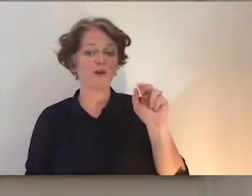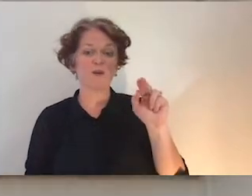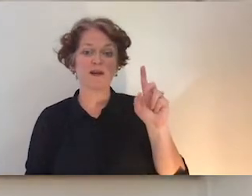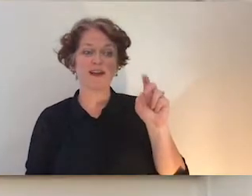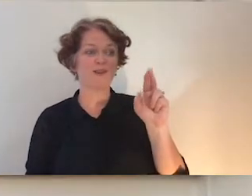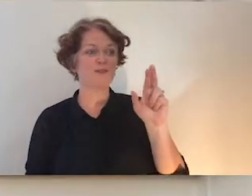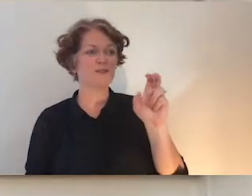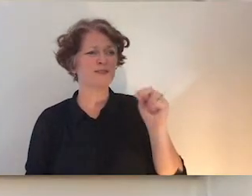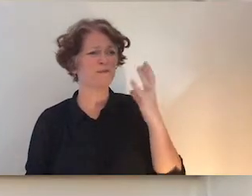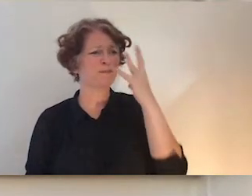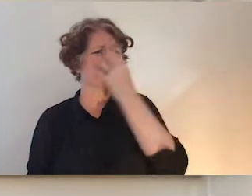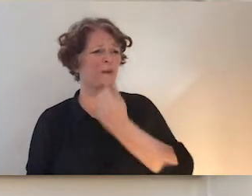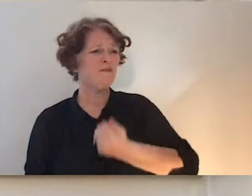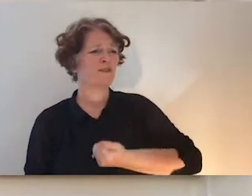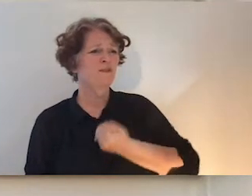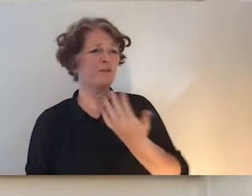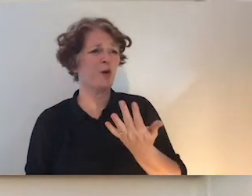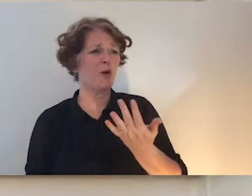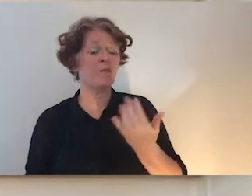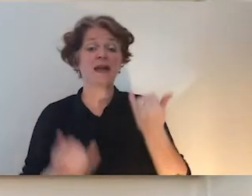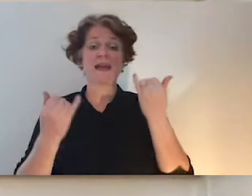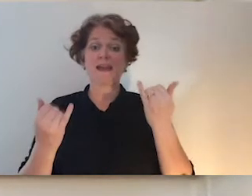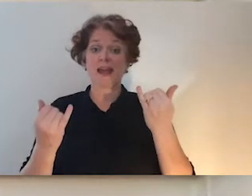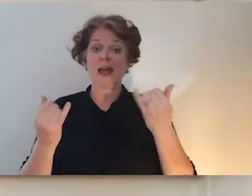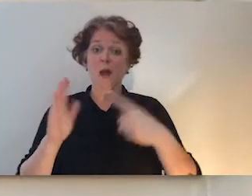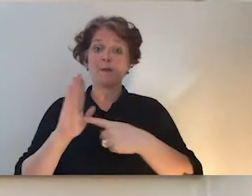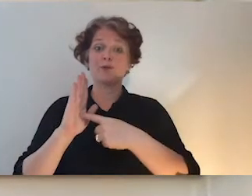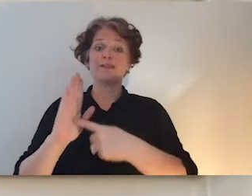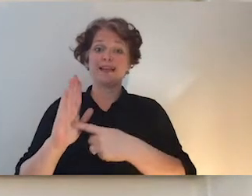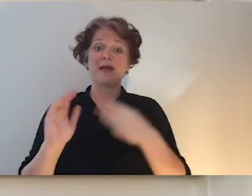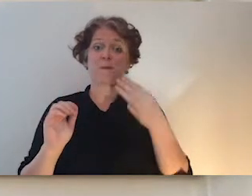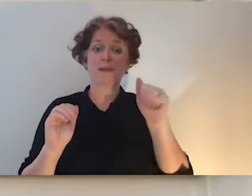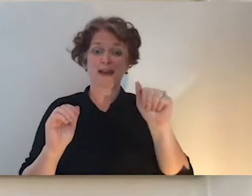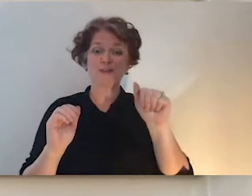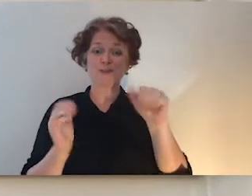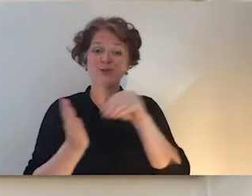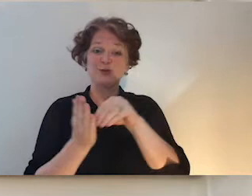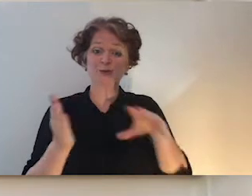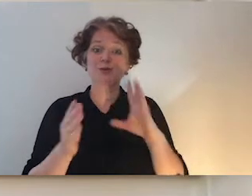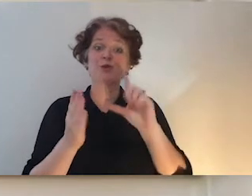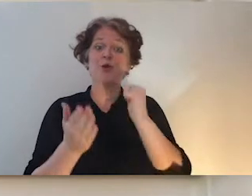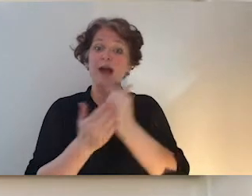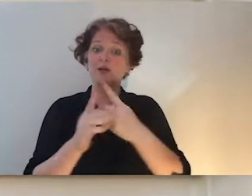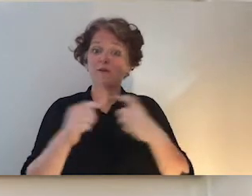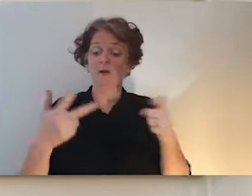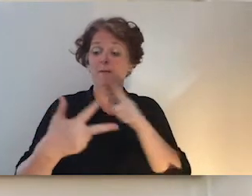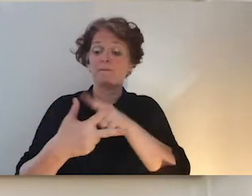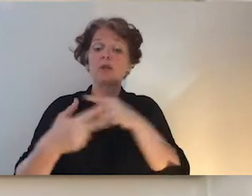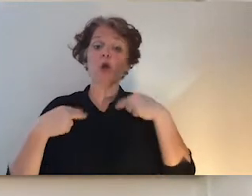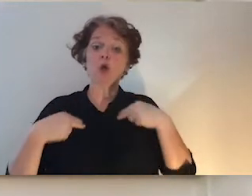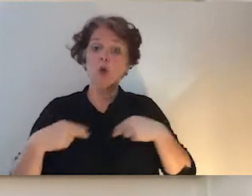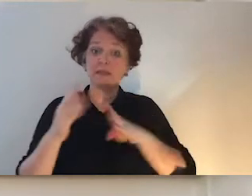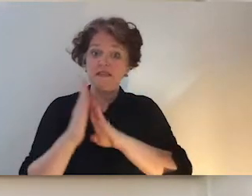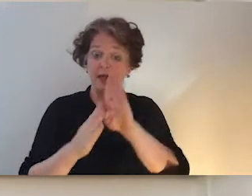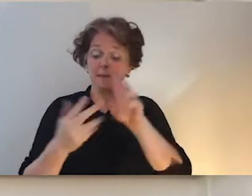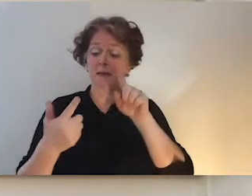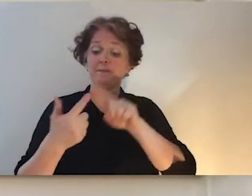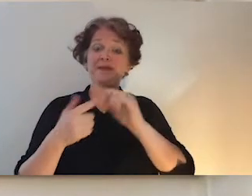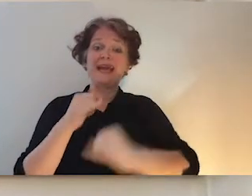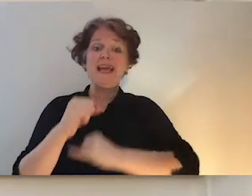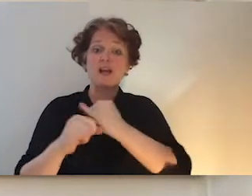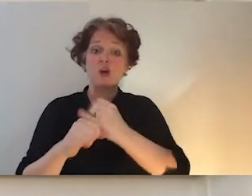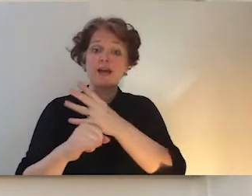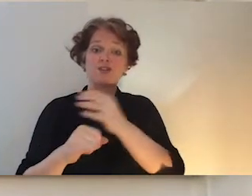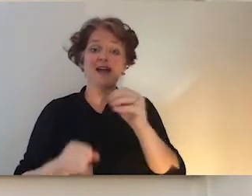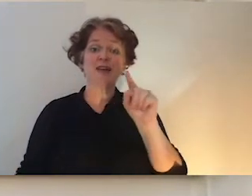I will now present the master's students graduating from our departments of Human Development, International and